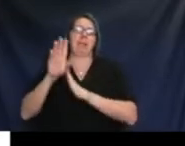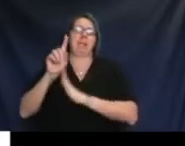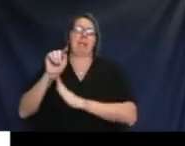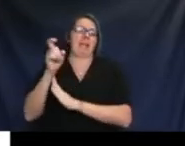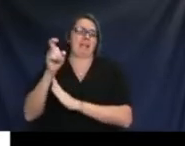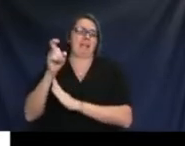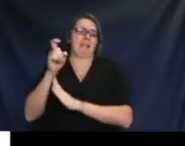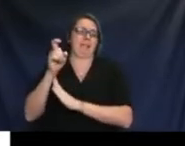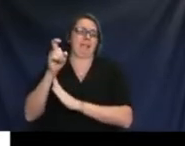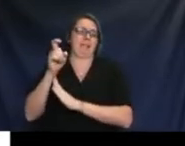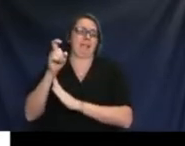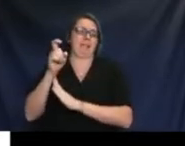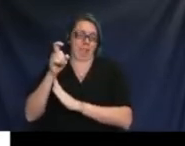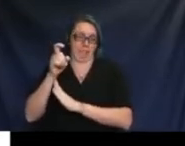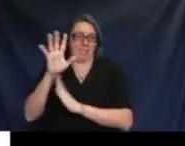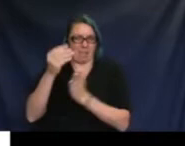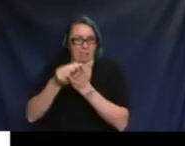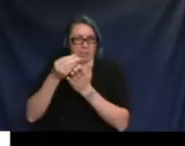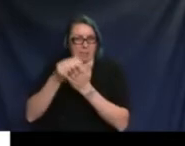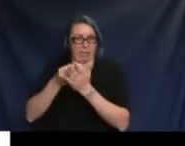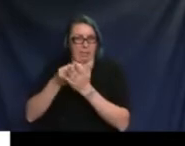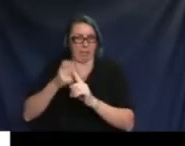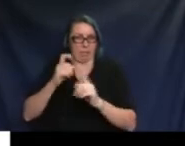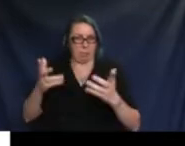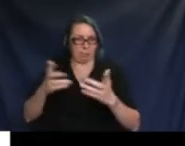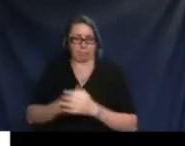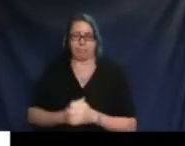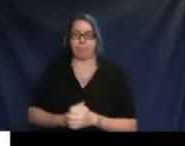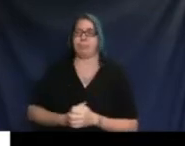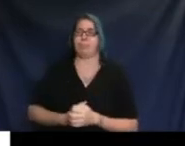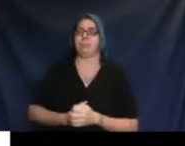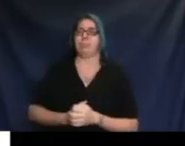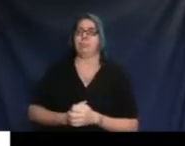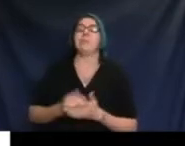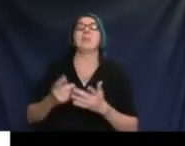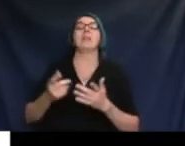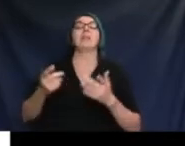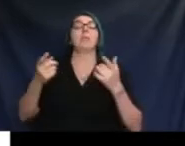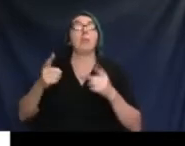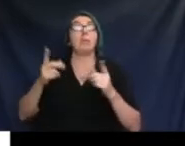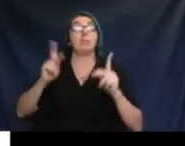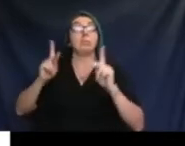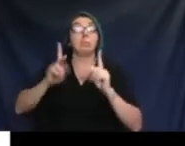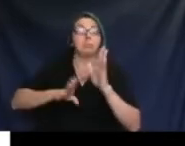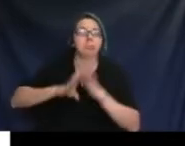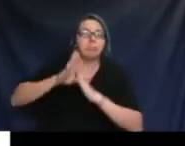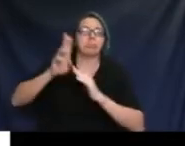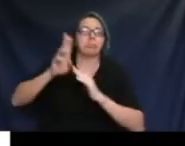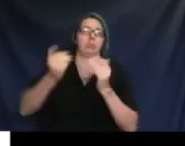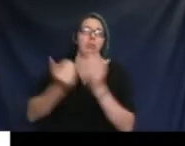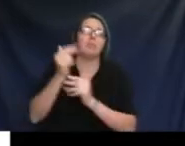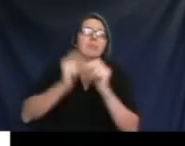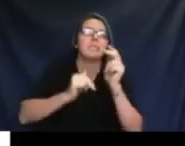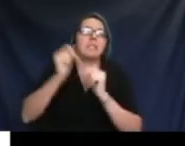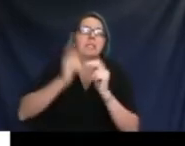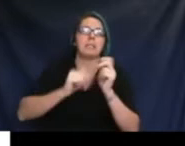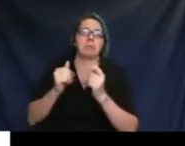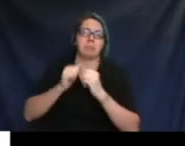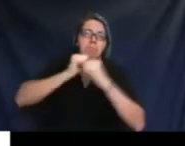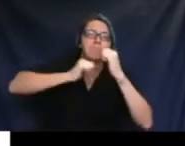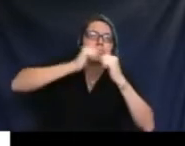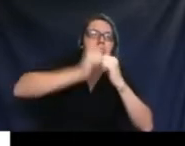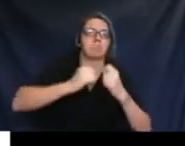when developers take up space on the sidewalk or on the road, they're sort of creating a burden on the public realm, and then